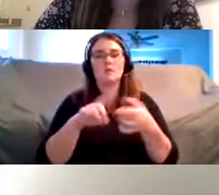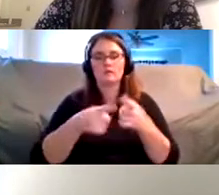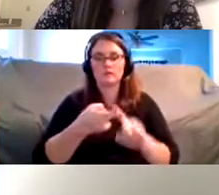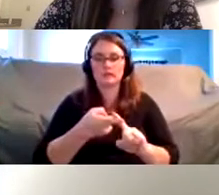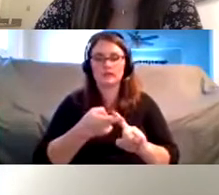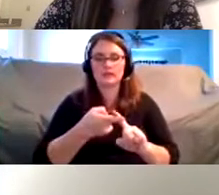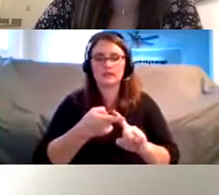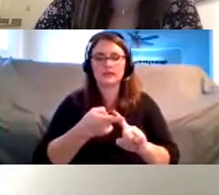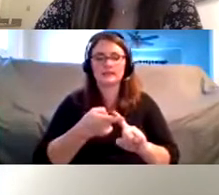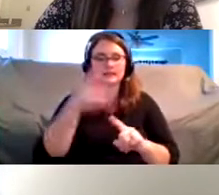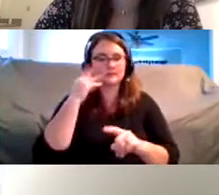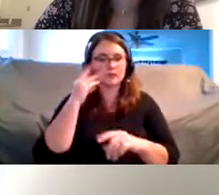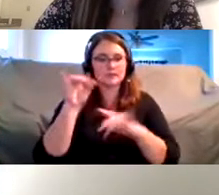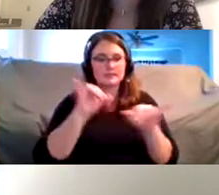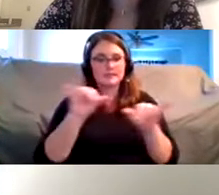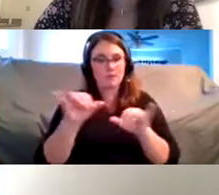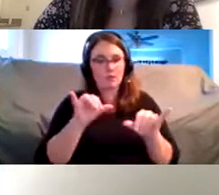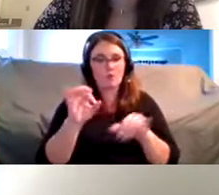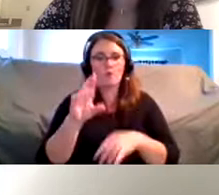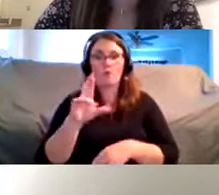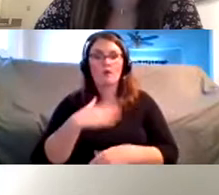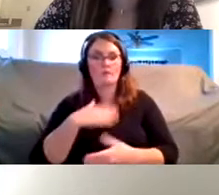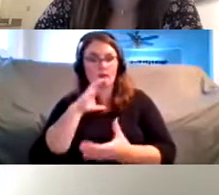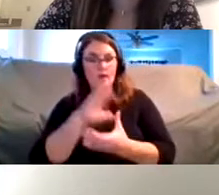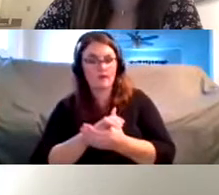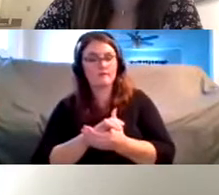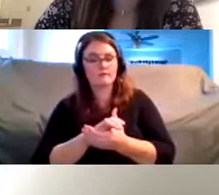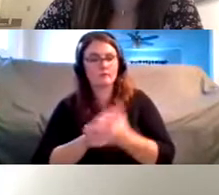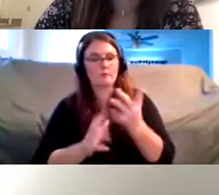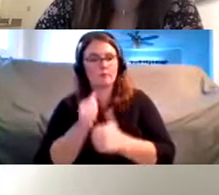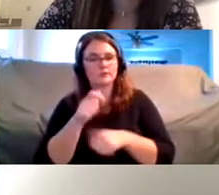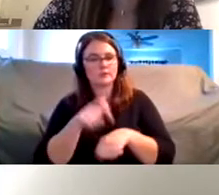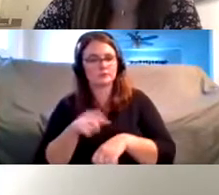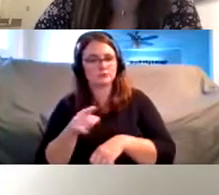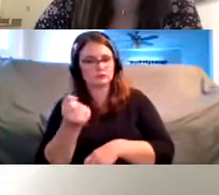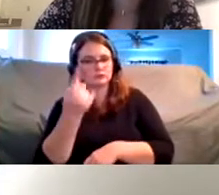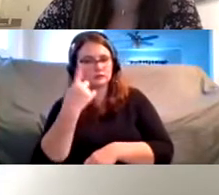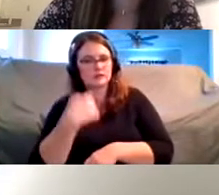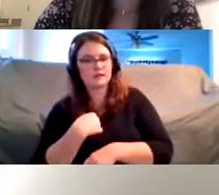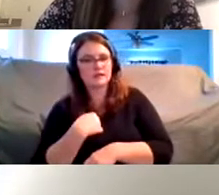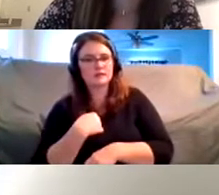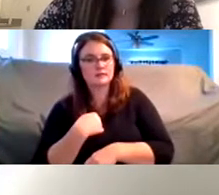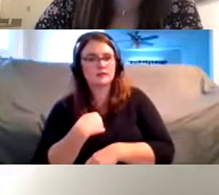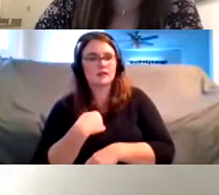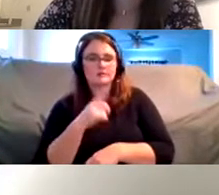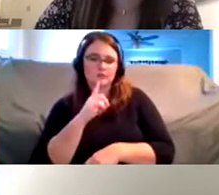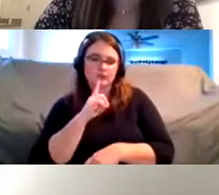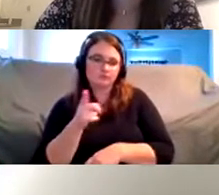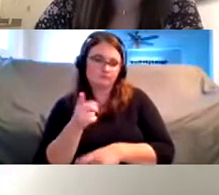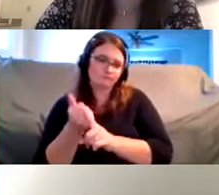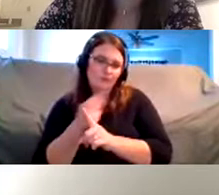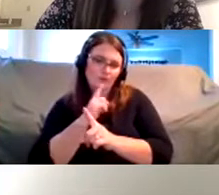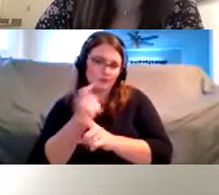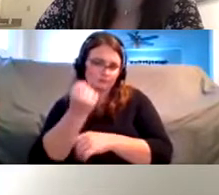kind of discrimination, or my wife, most of the time she understands me because she's very understanding. So